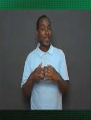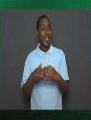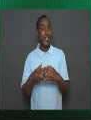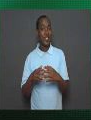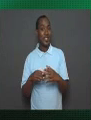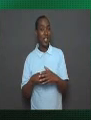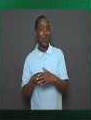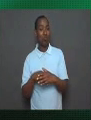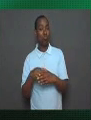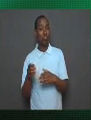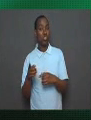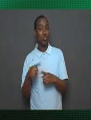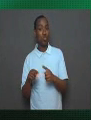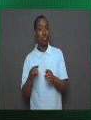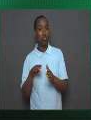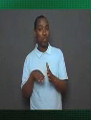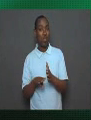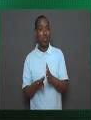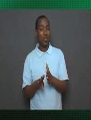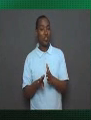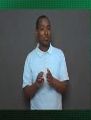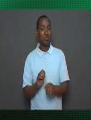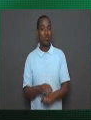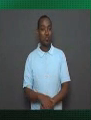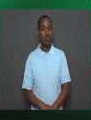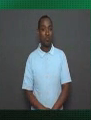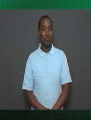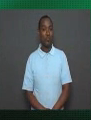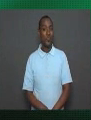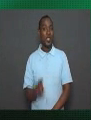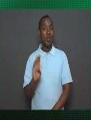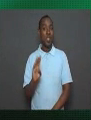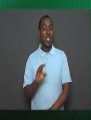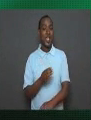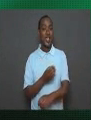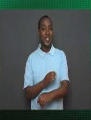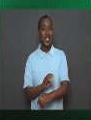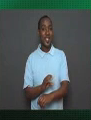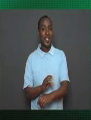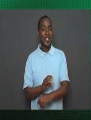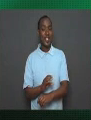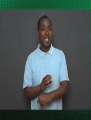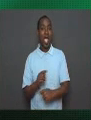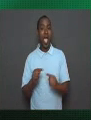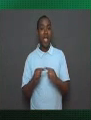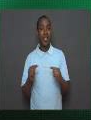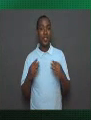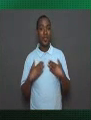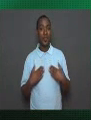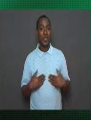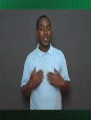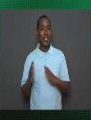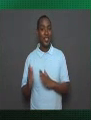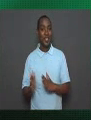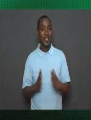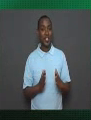invading microorganism and destroy it. B cells make antibodies